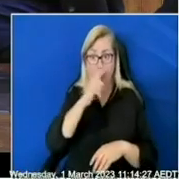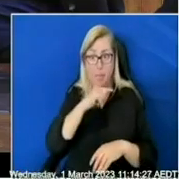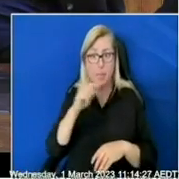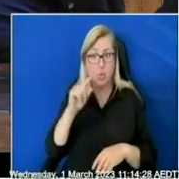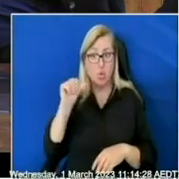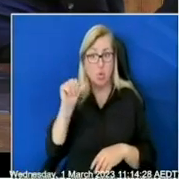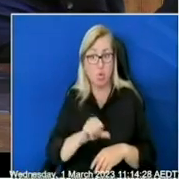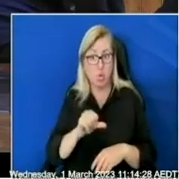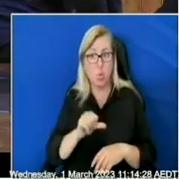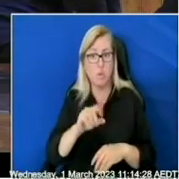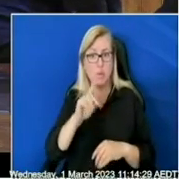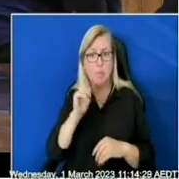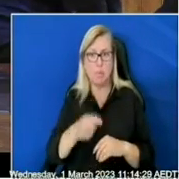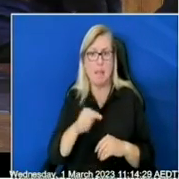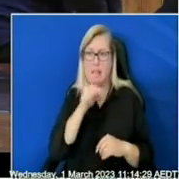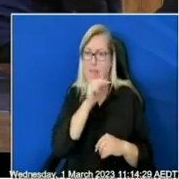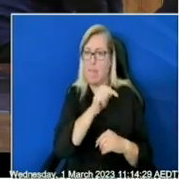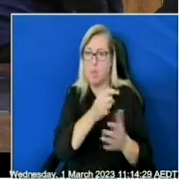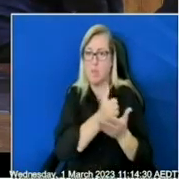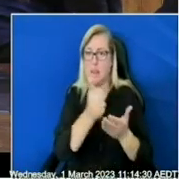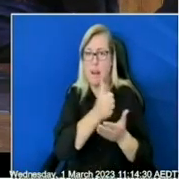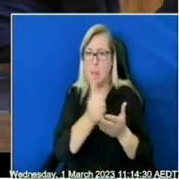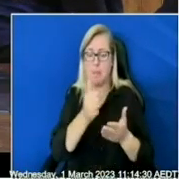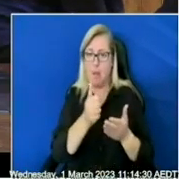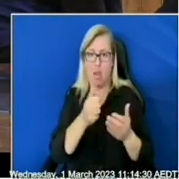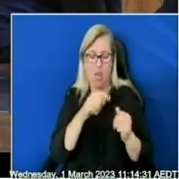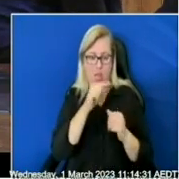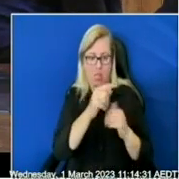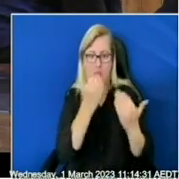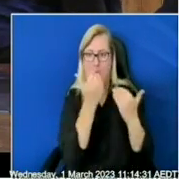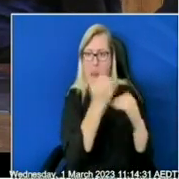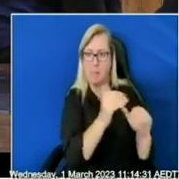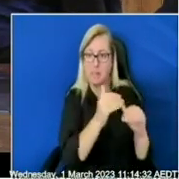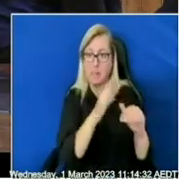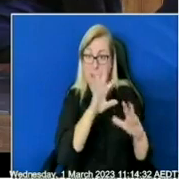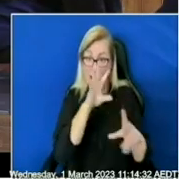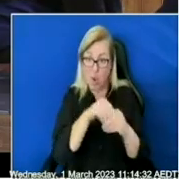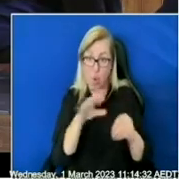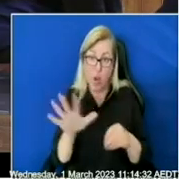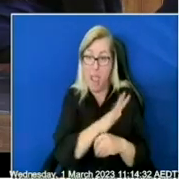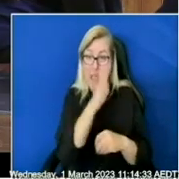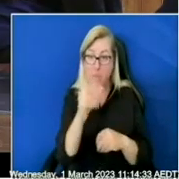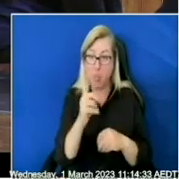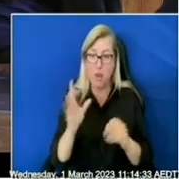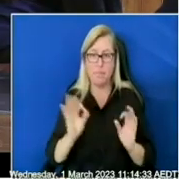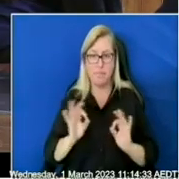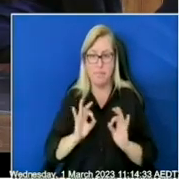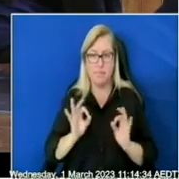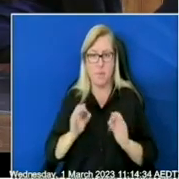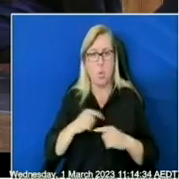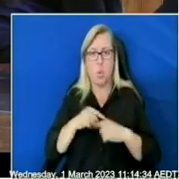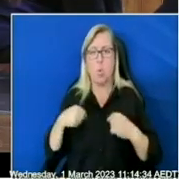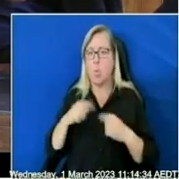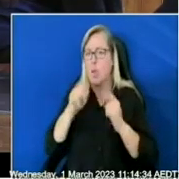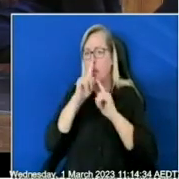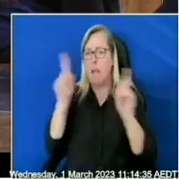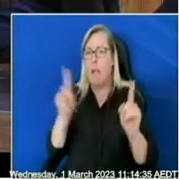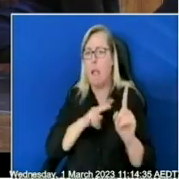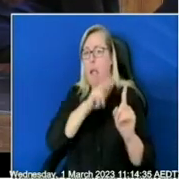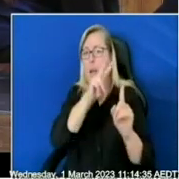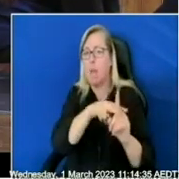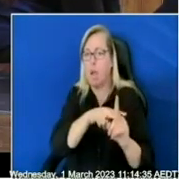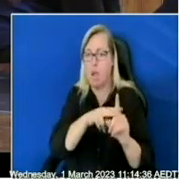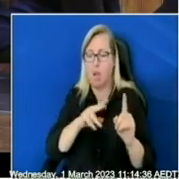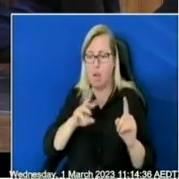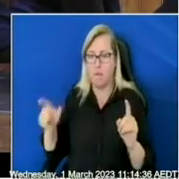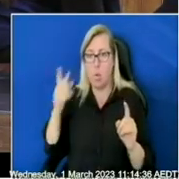not include everybody. I think that we can't apply on Mum's behalf because she's passed away, and that's clear in the is a dead